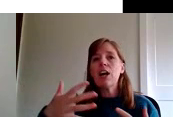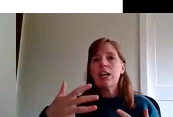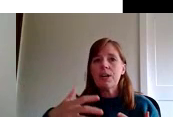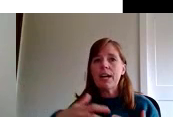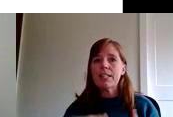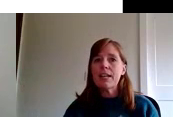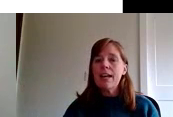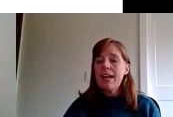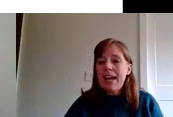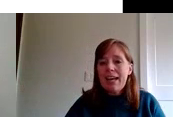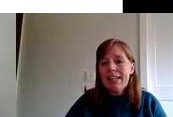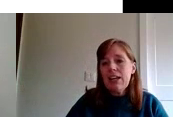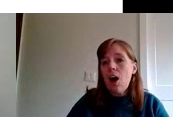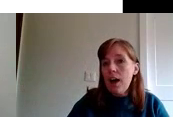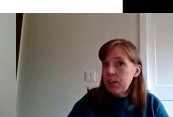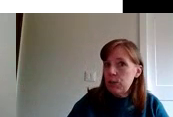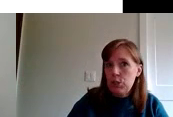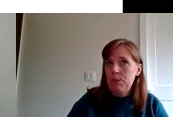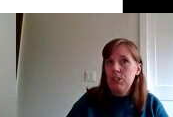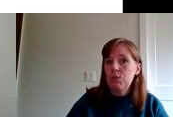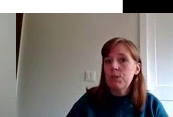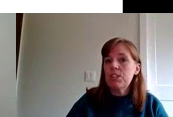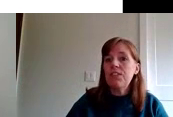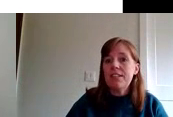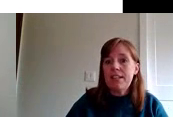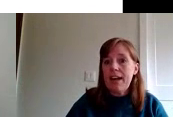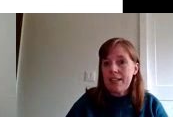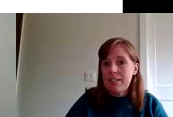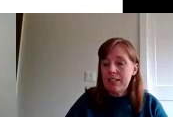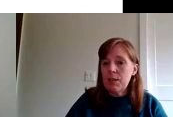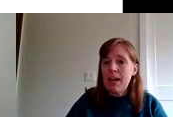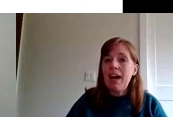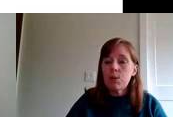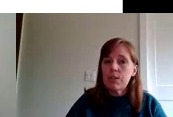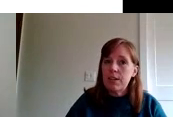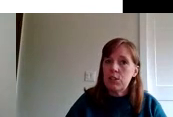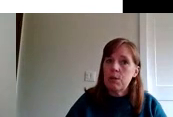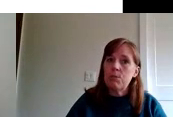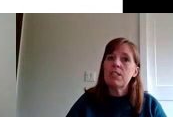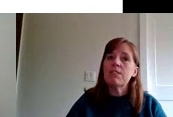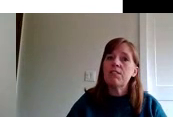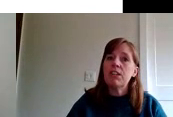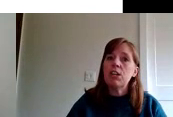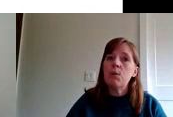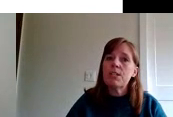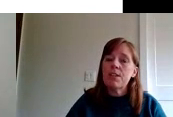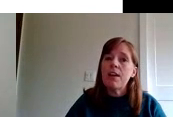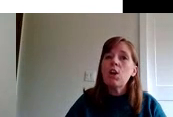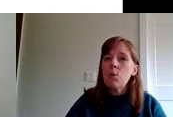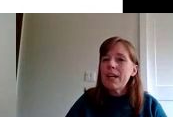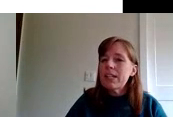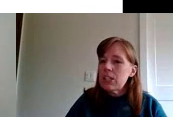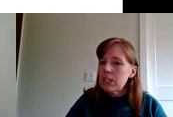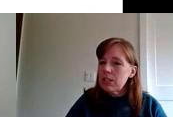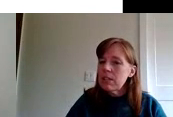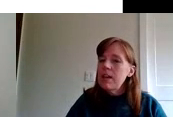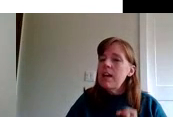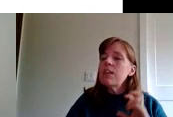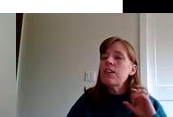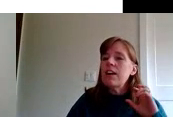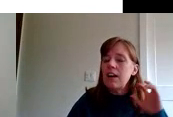get that high contrast, and adding in audio descriptions, which is fantastic to have those audio descriptions if a video is not